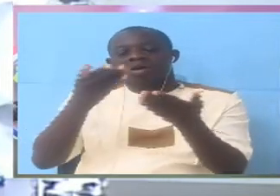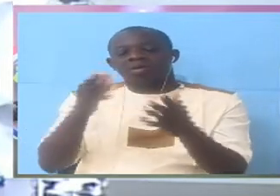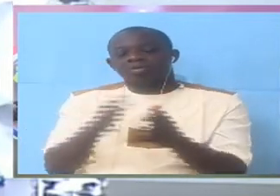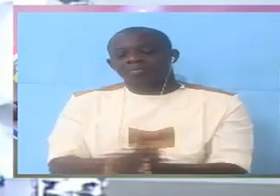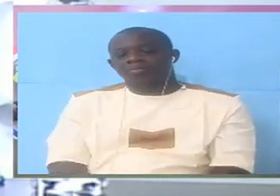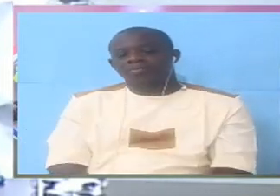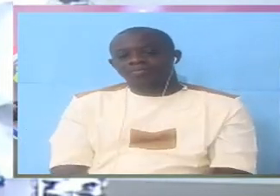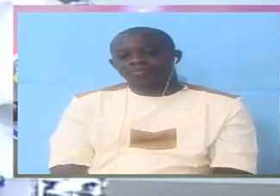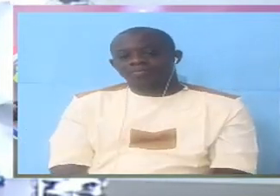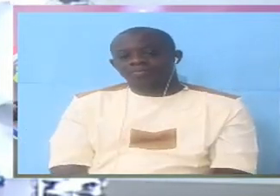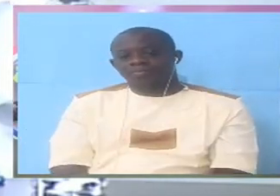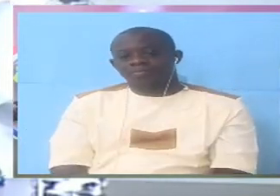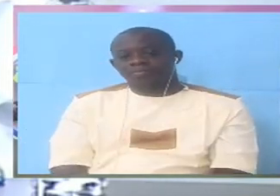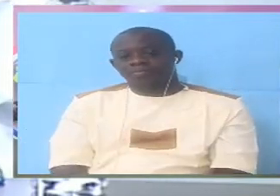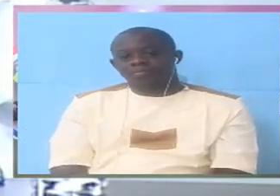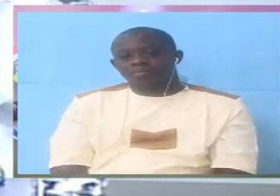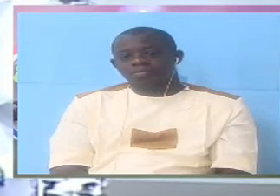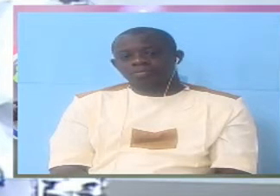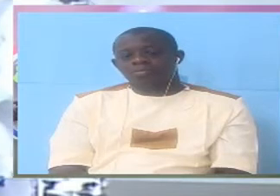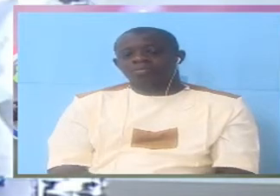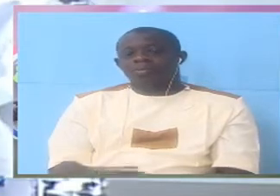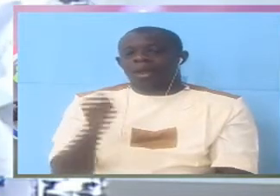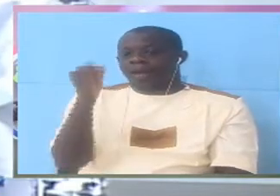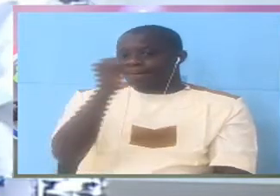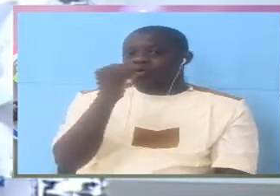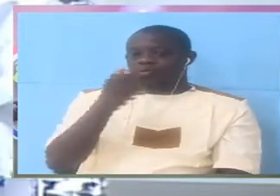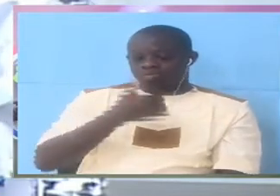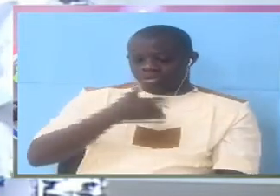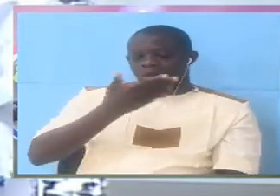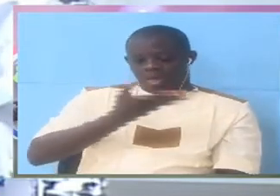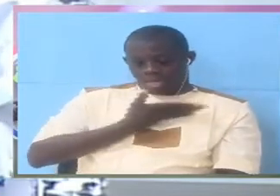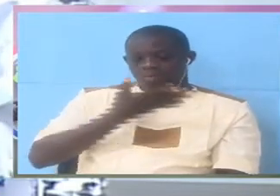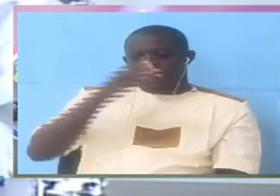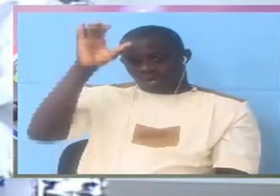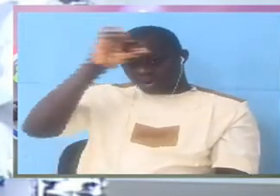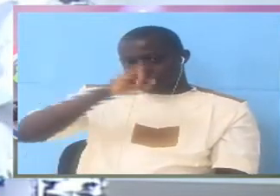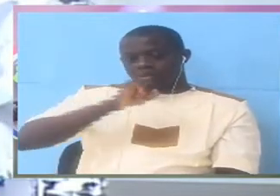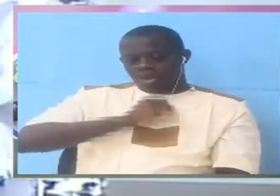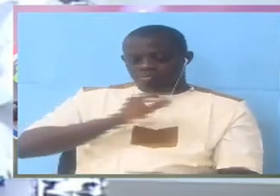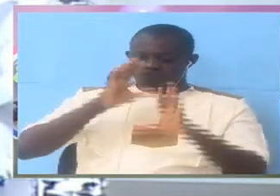because I had this understanding that he spoke with the president already.